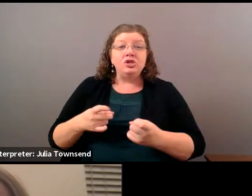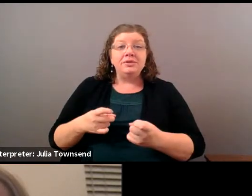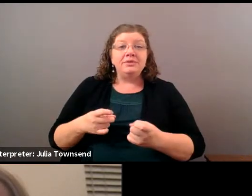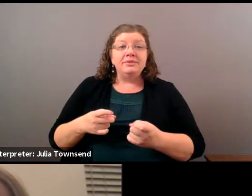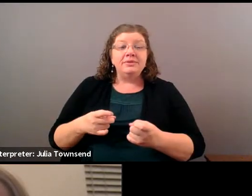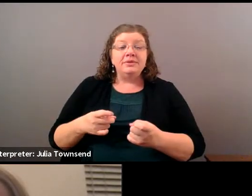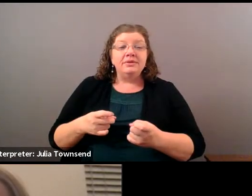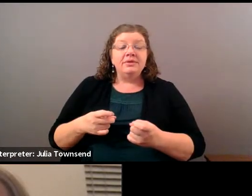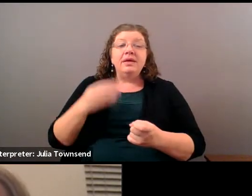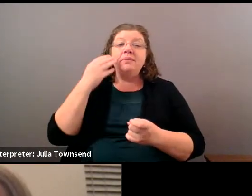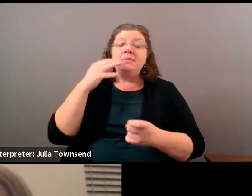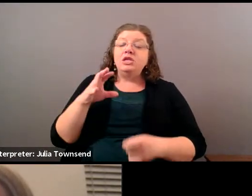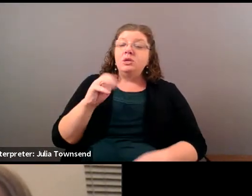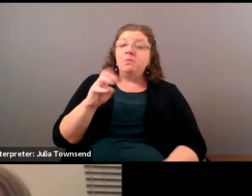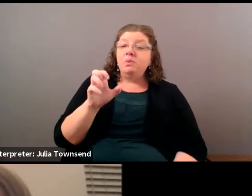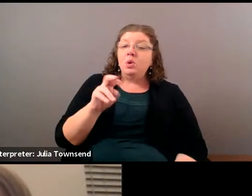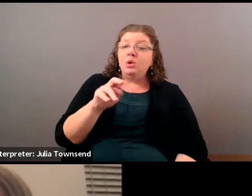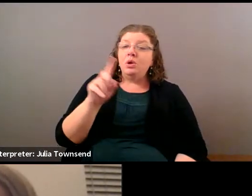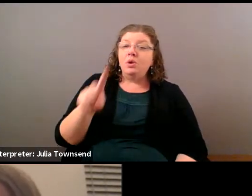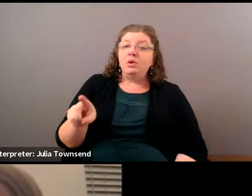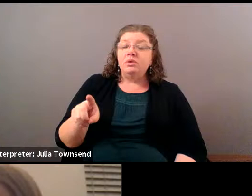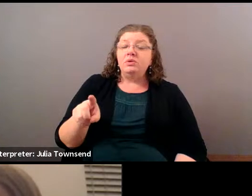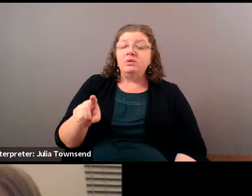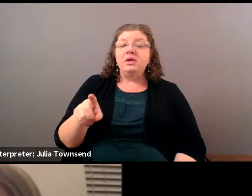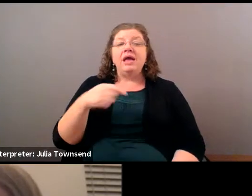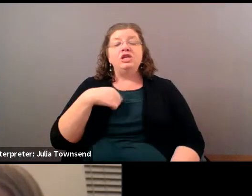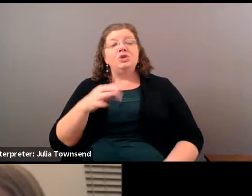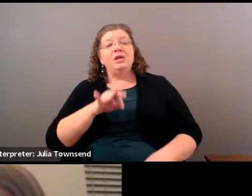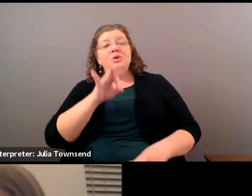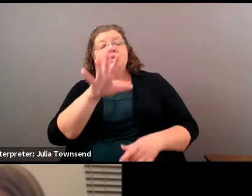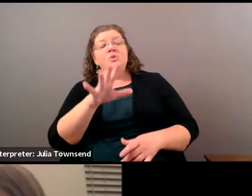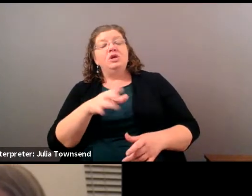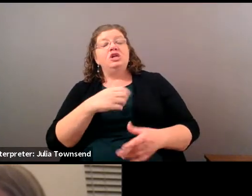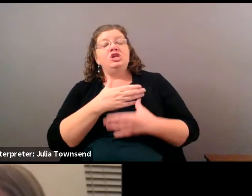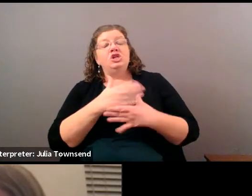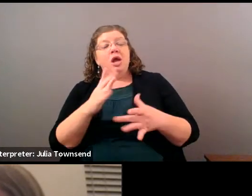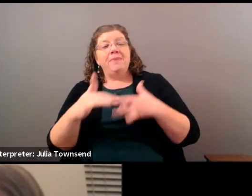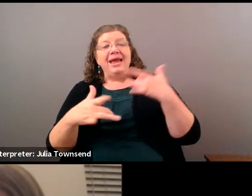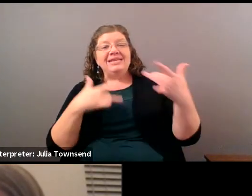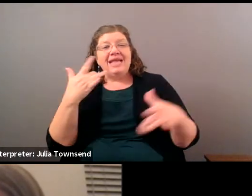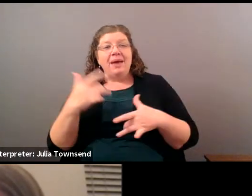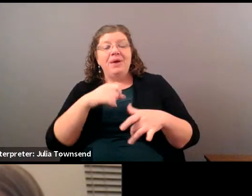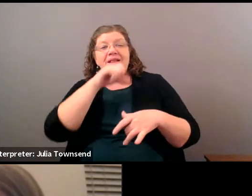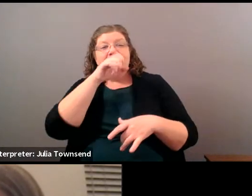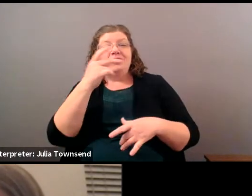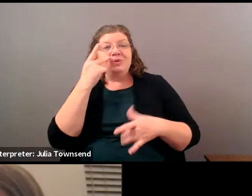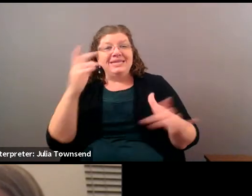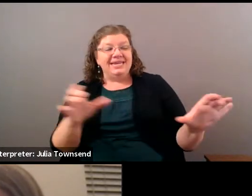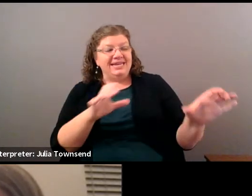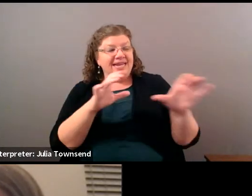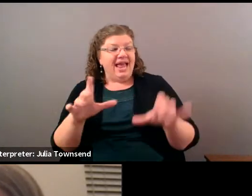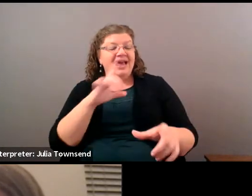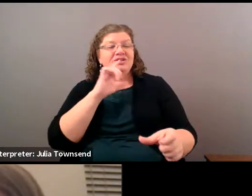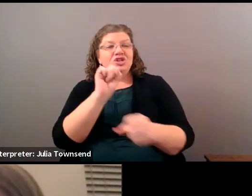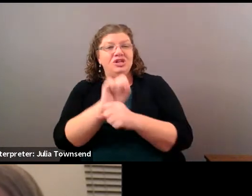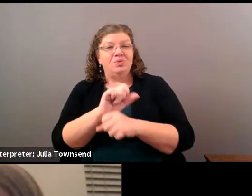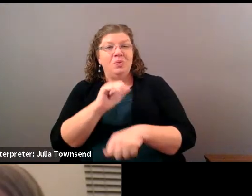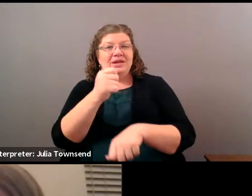Please, Ms. Munoz. No, just that I share the excitement, and I would love to see it in action when it's